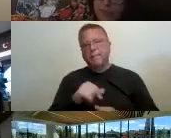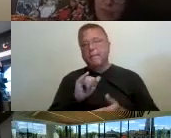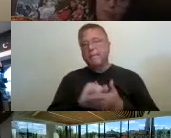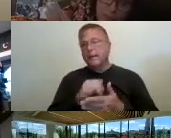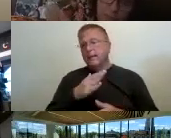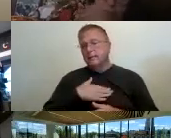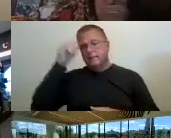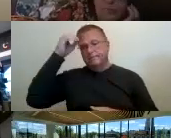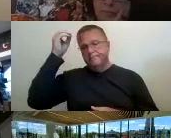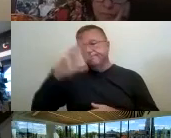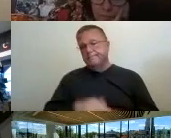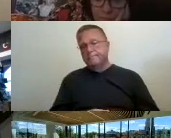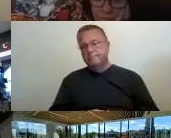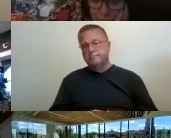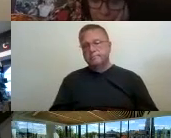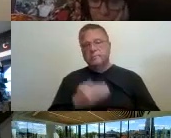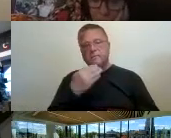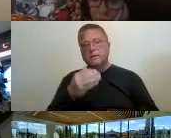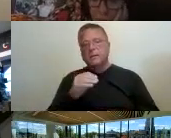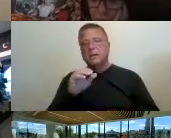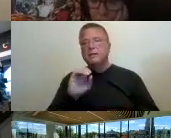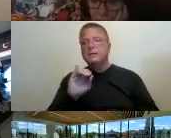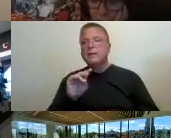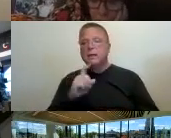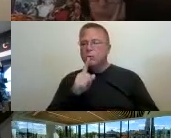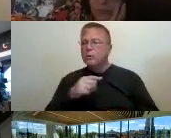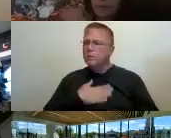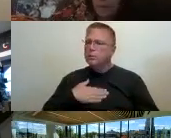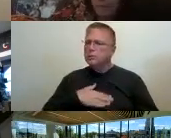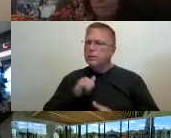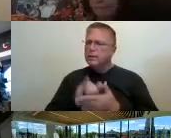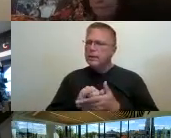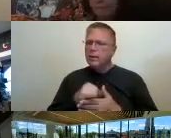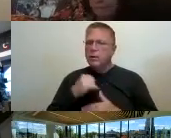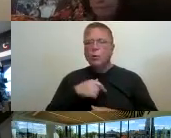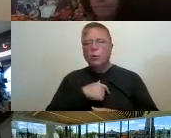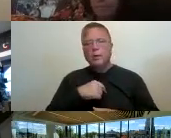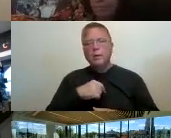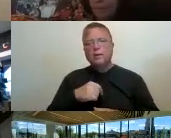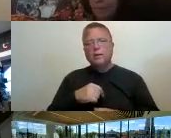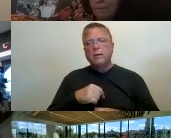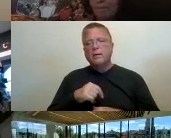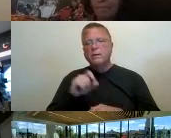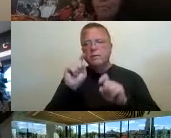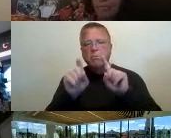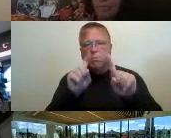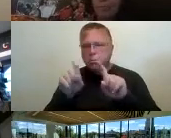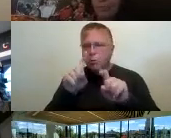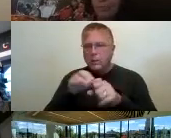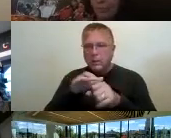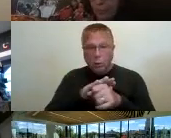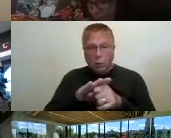to say. Thank you, Aileen, and I really appreciate that. And what we have found, and we've done polling here locally in